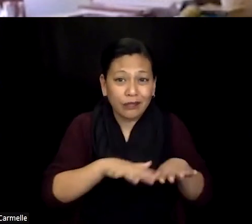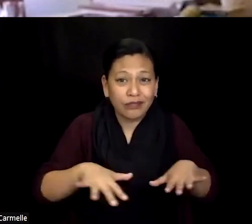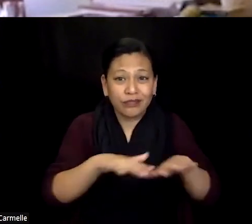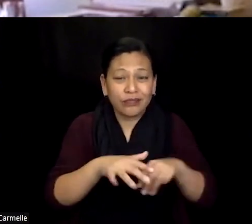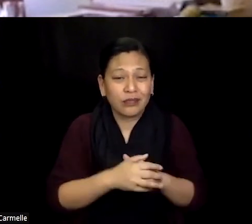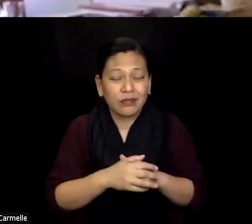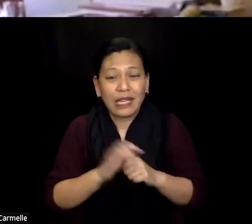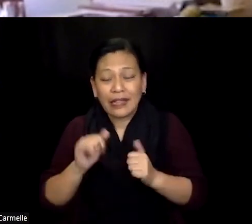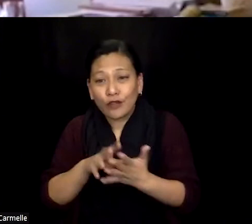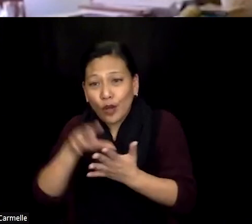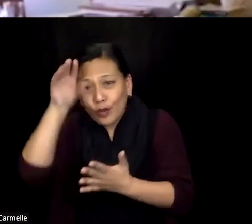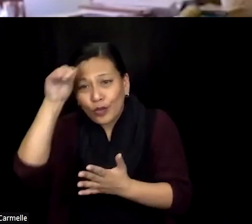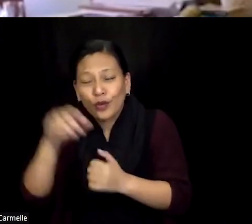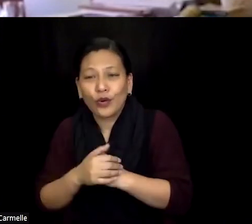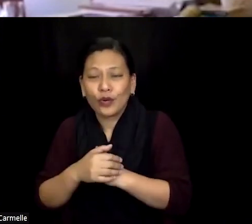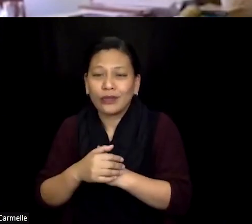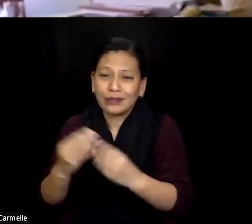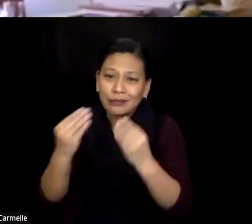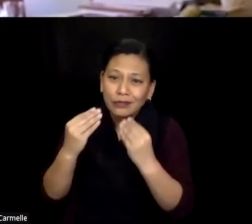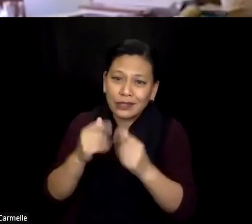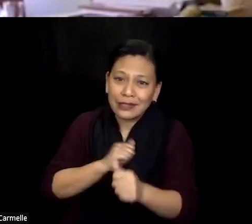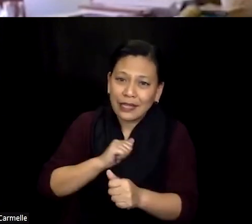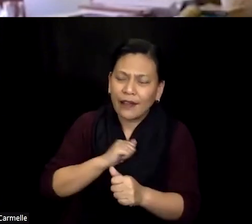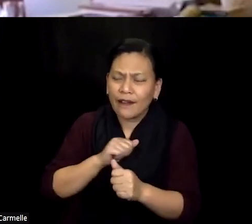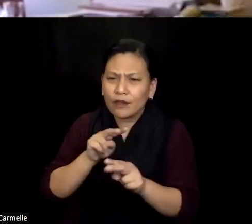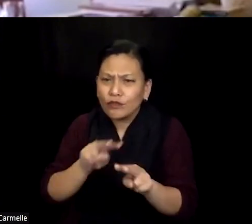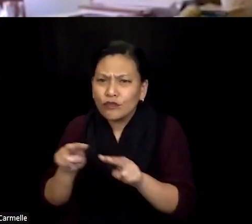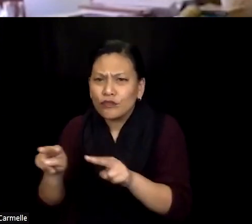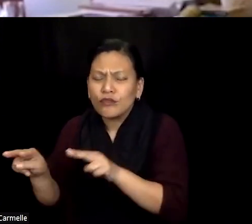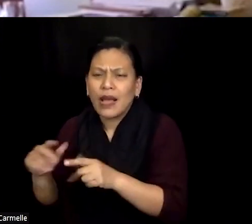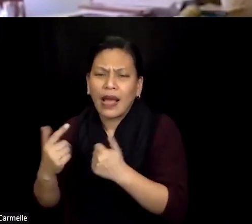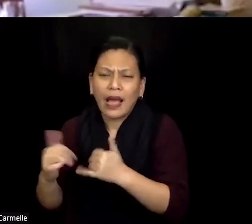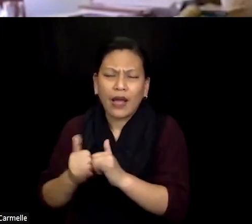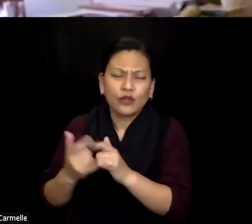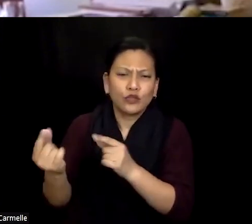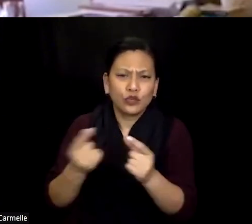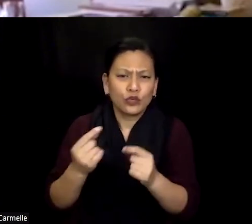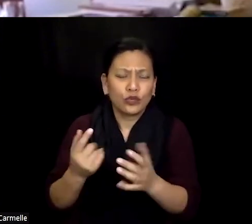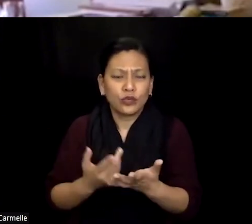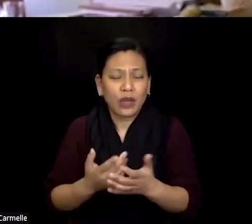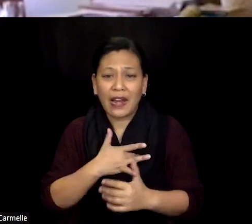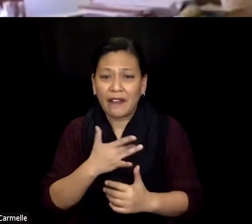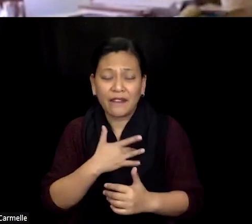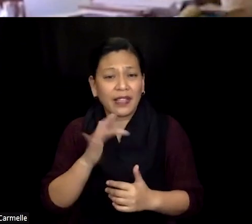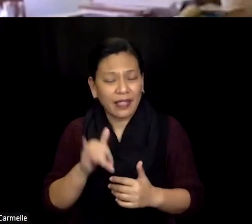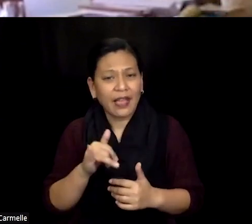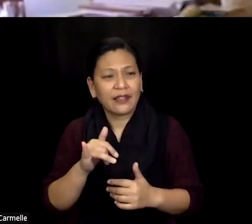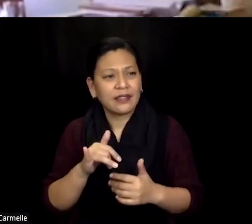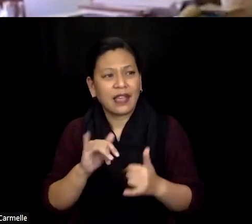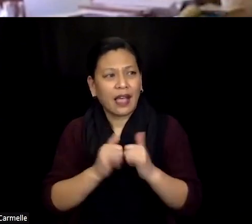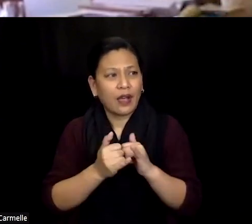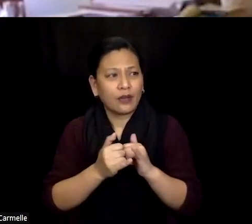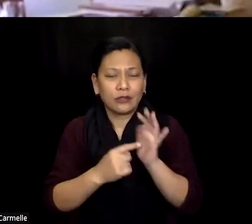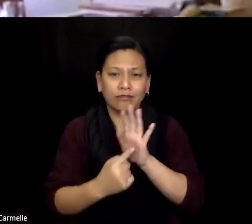have to memorize stuff. You have to learn you have to educate yourself in the craftsmanship of cinema, learn the language of cinema. And that's what will set you